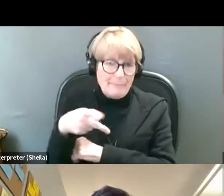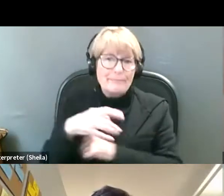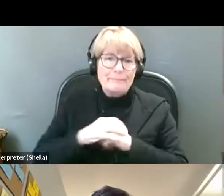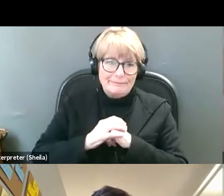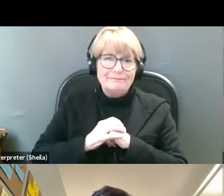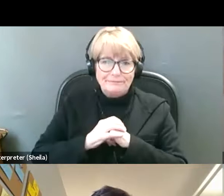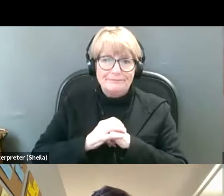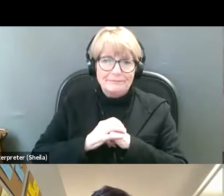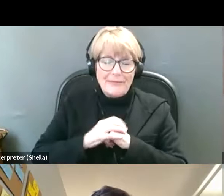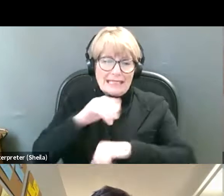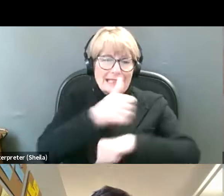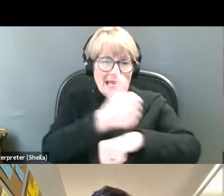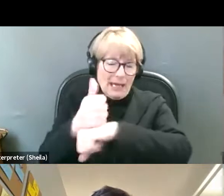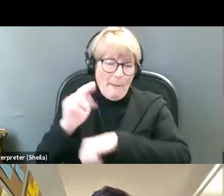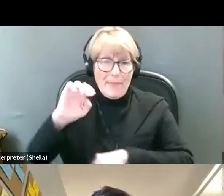Okay.